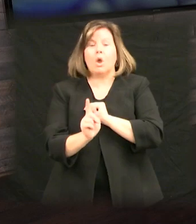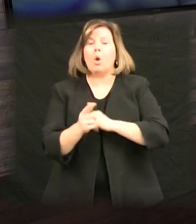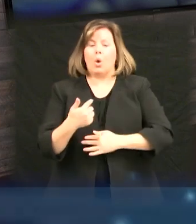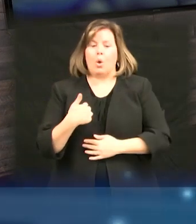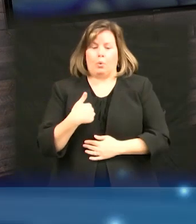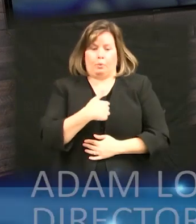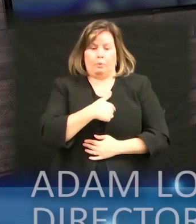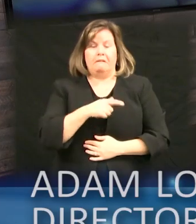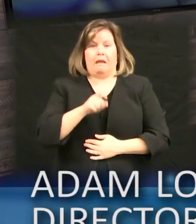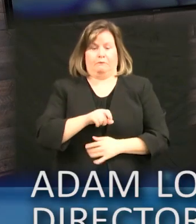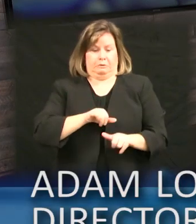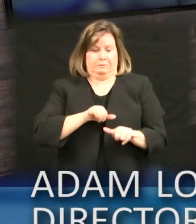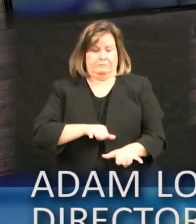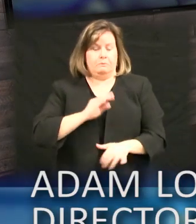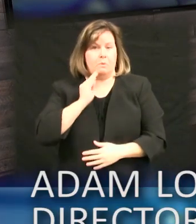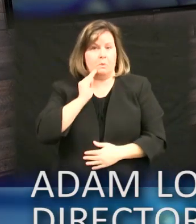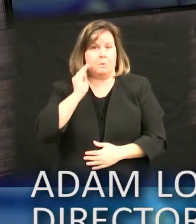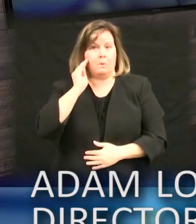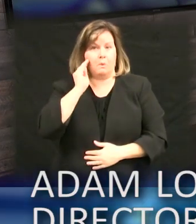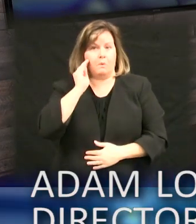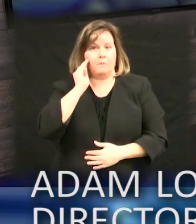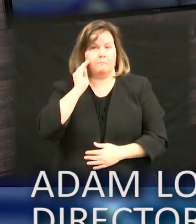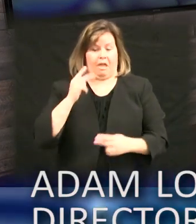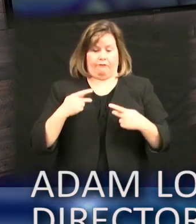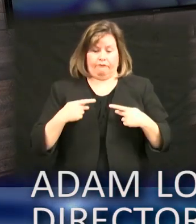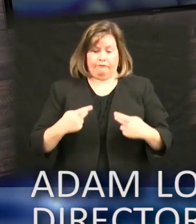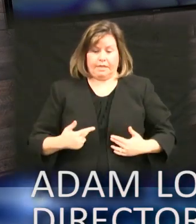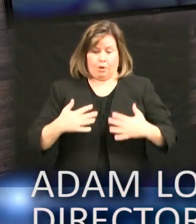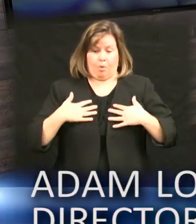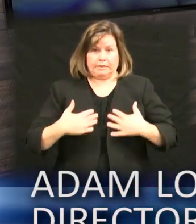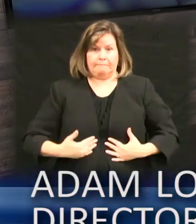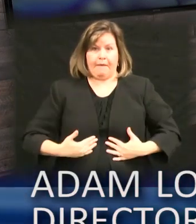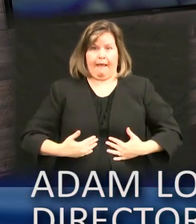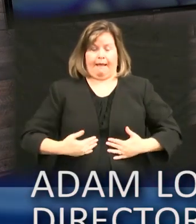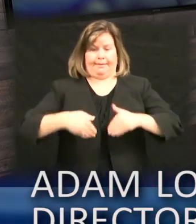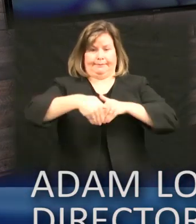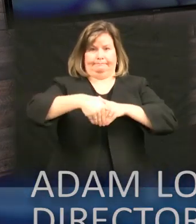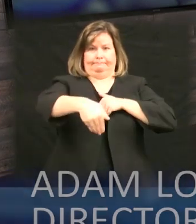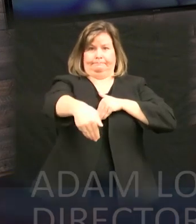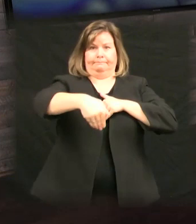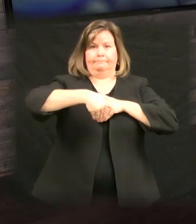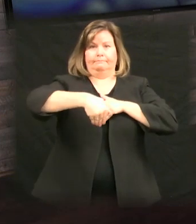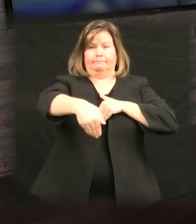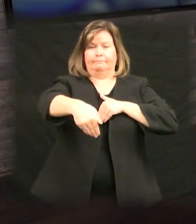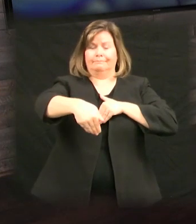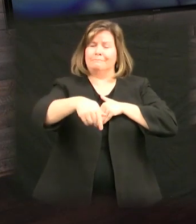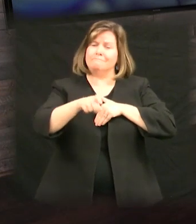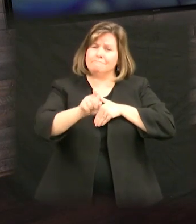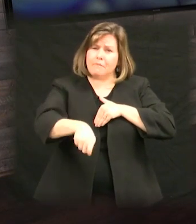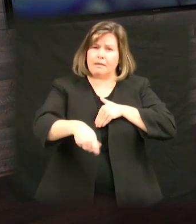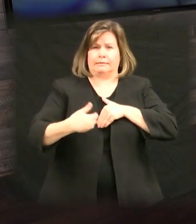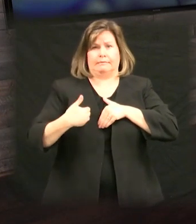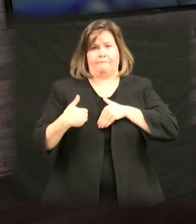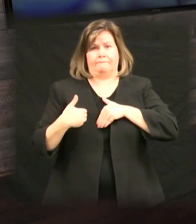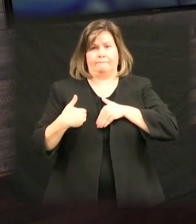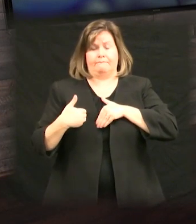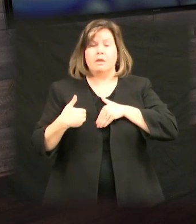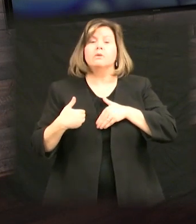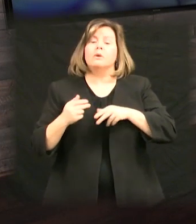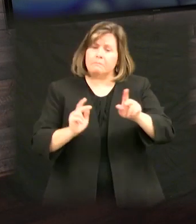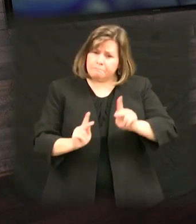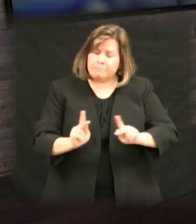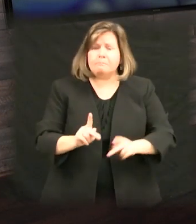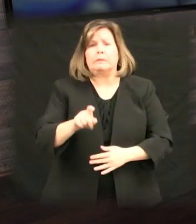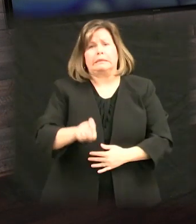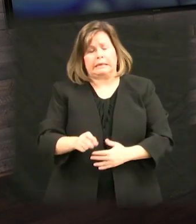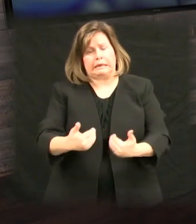distancing. We probably should have started off by talking about physical distancing, because what we need right now